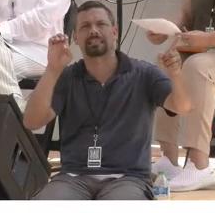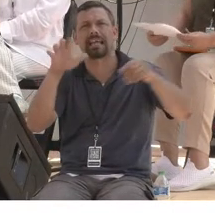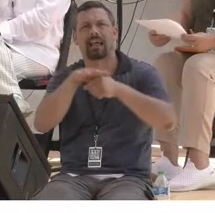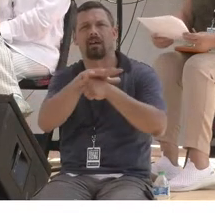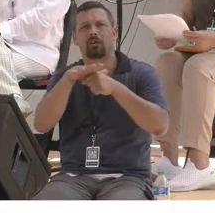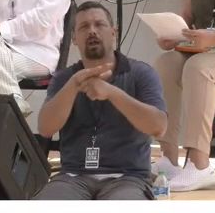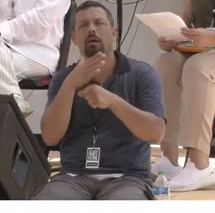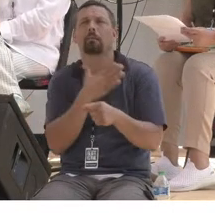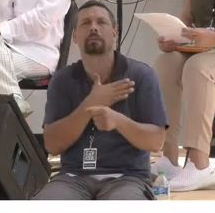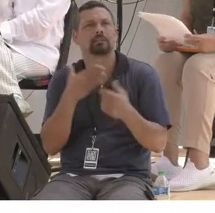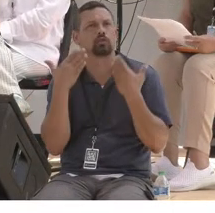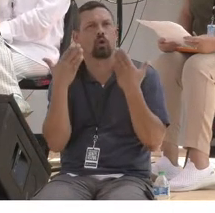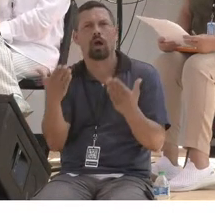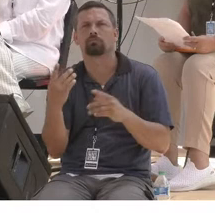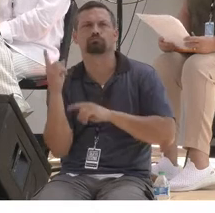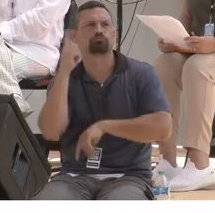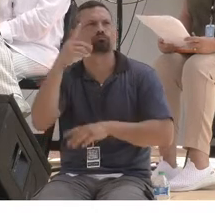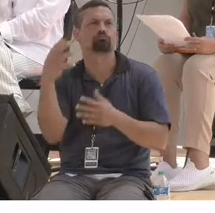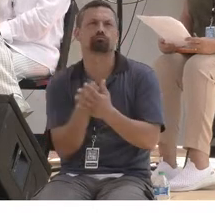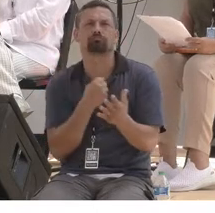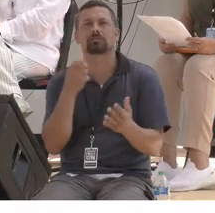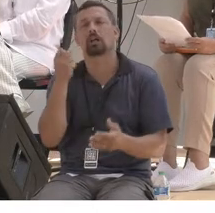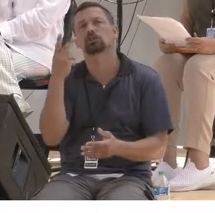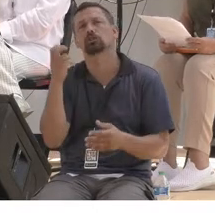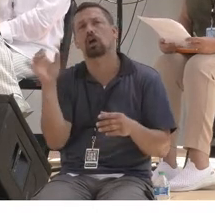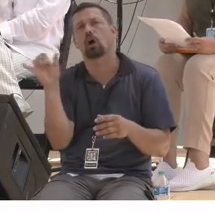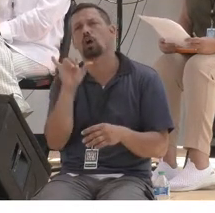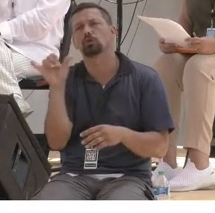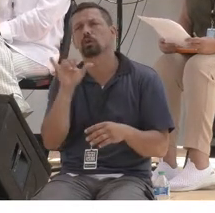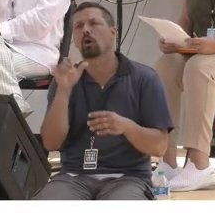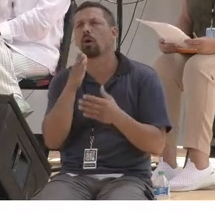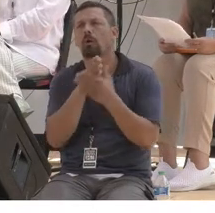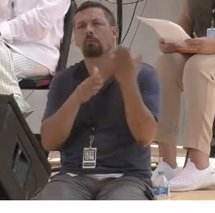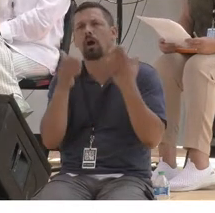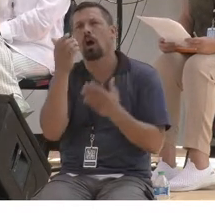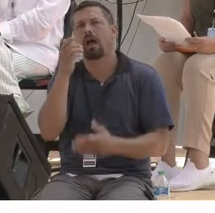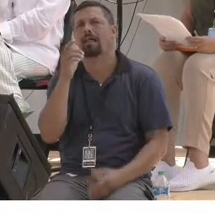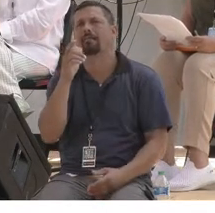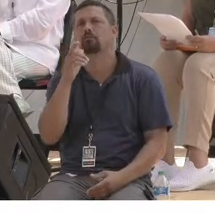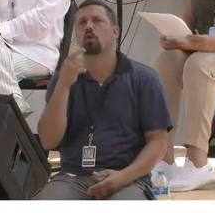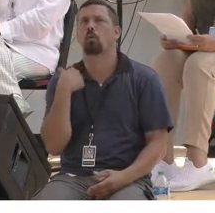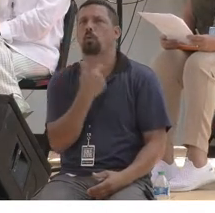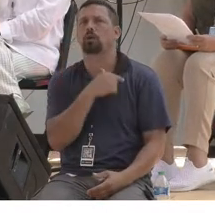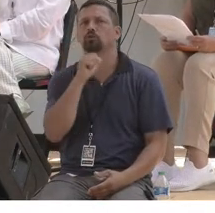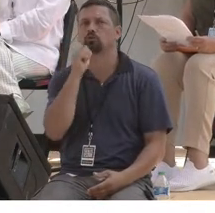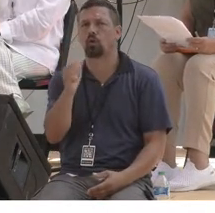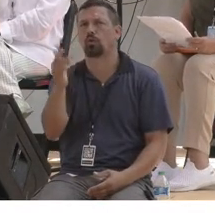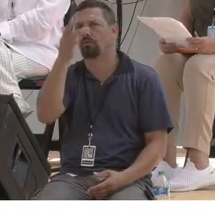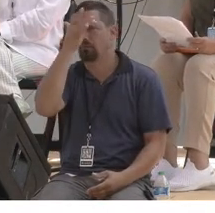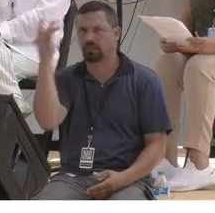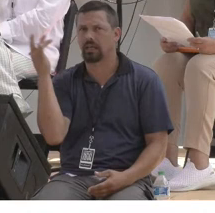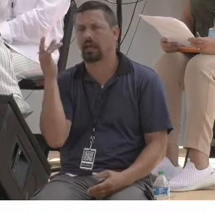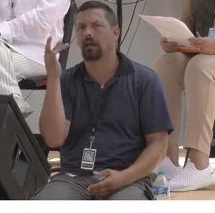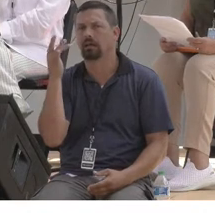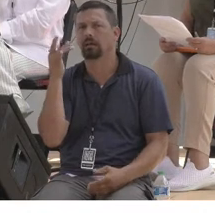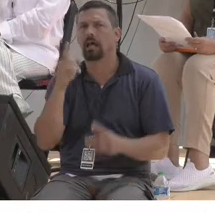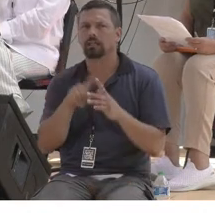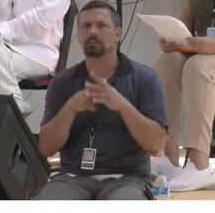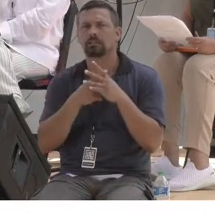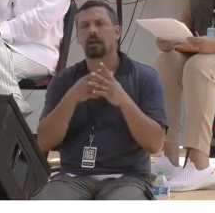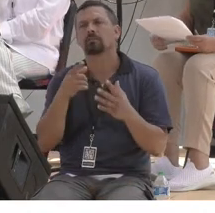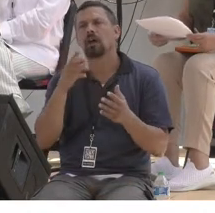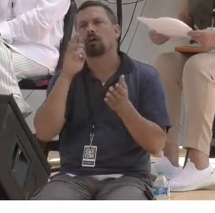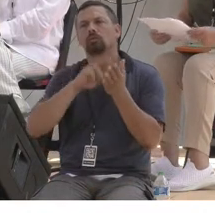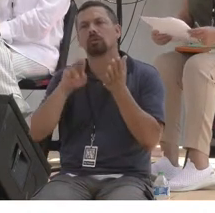make some ceramics with her. She's also part of the Lest We Forget initiative, which is an archival and